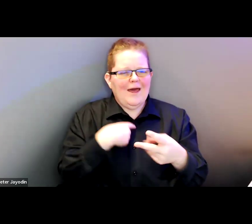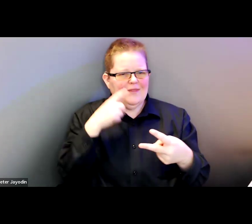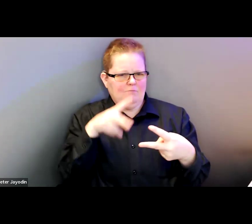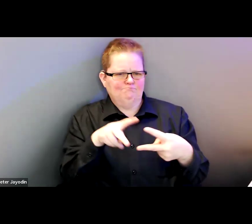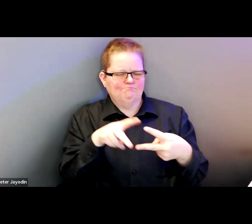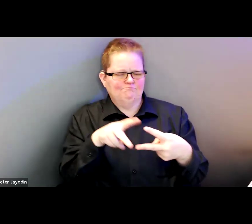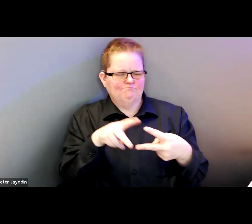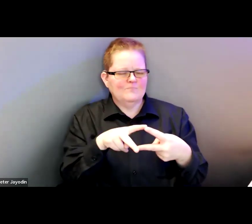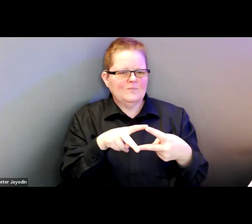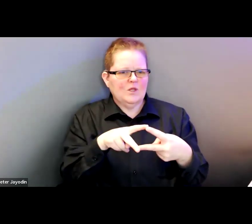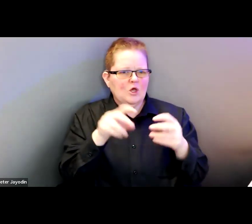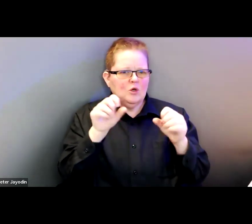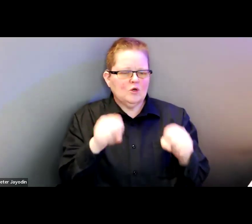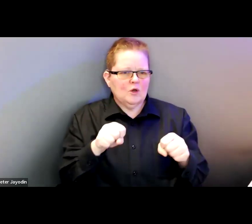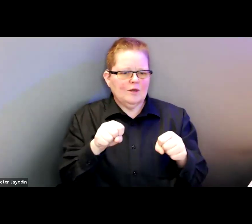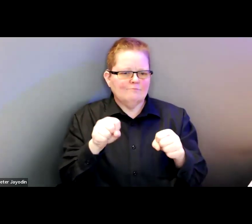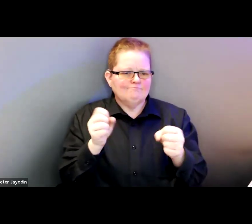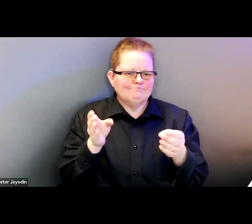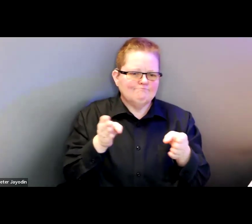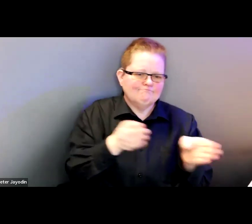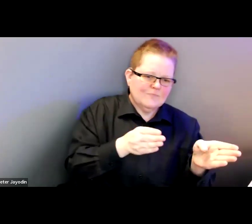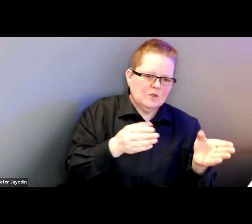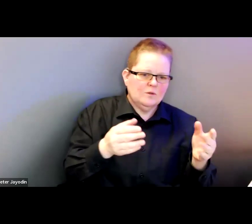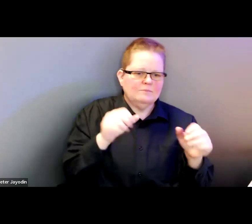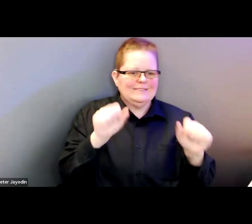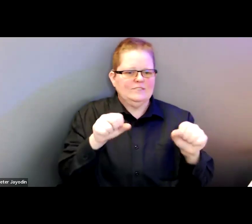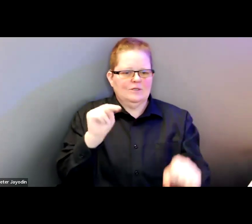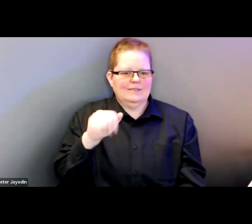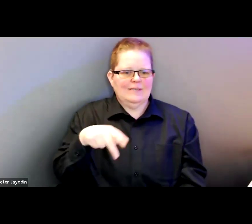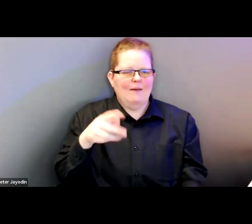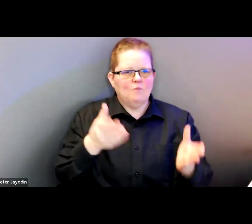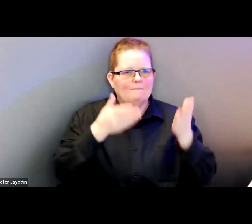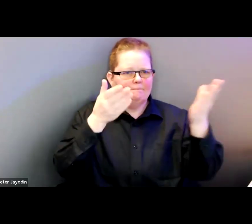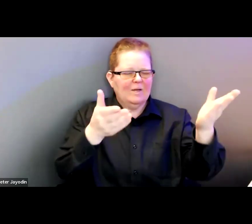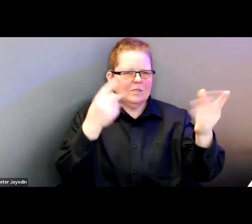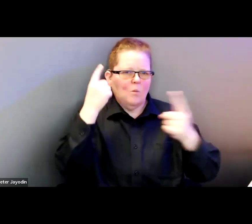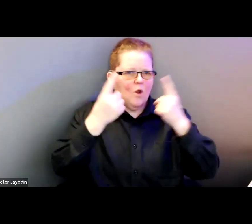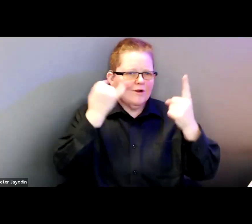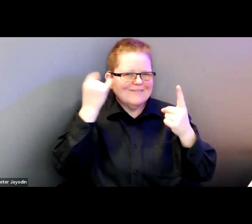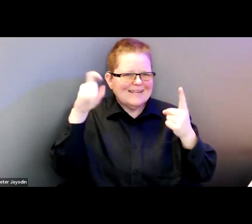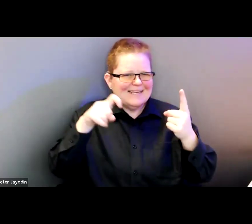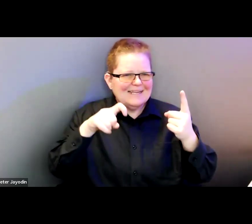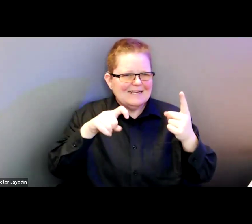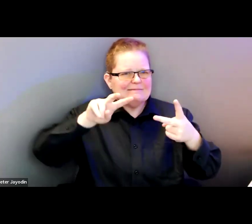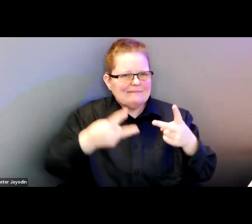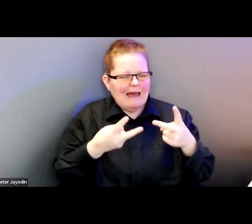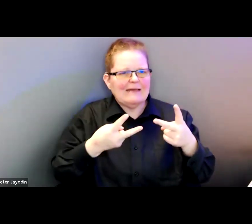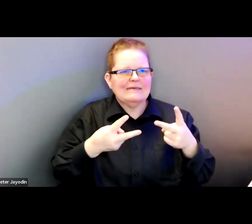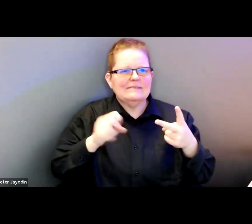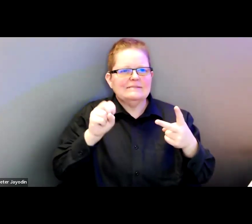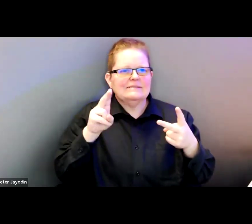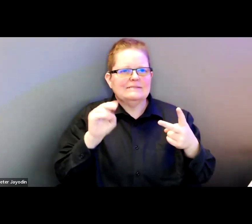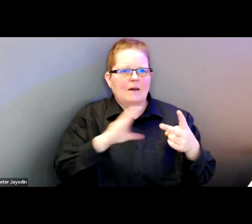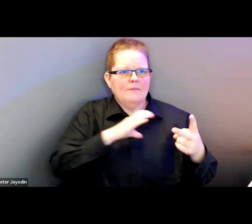towards potential NAP recommendations. And I wonder if we need to have a subcommittee to look at new NAP recommendations, or